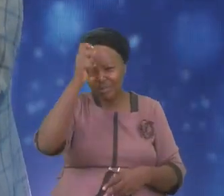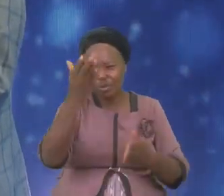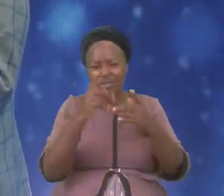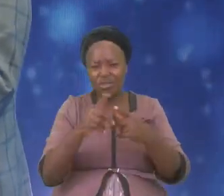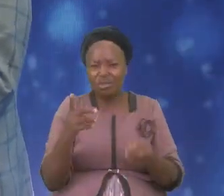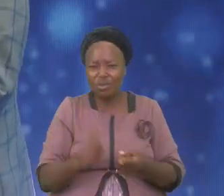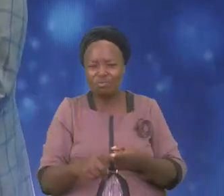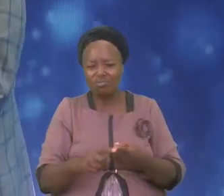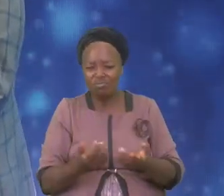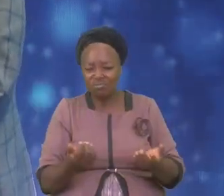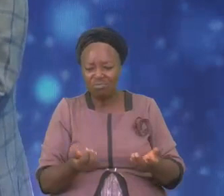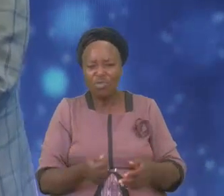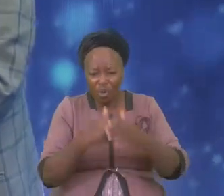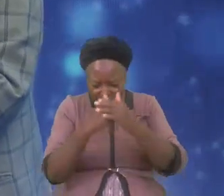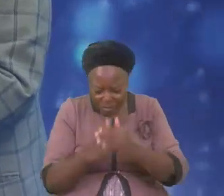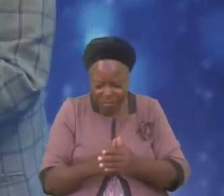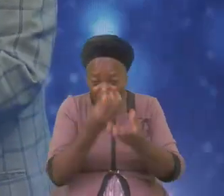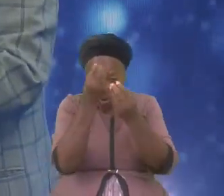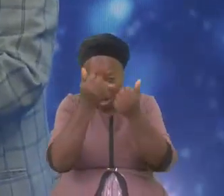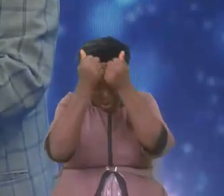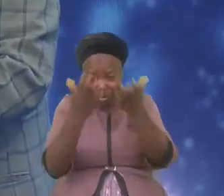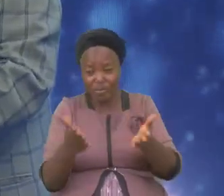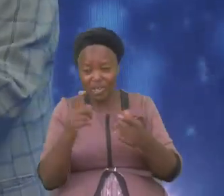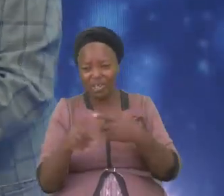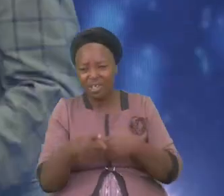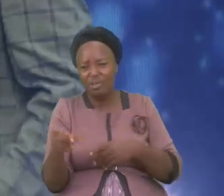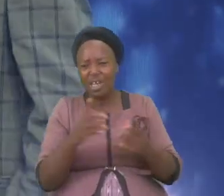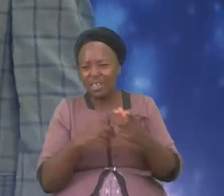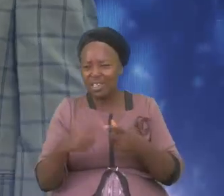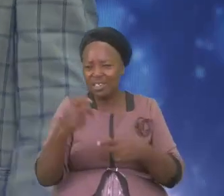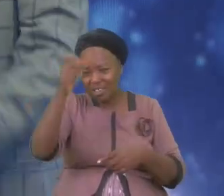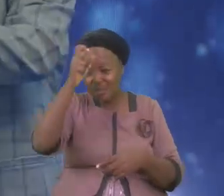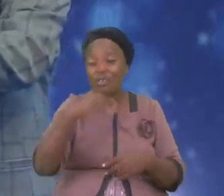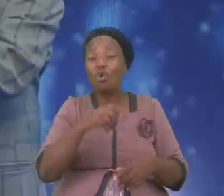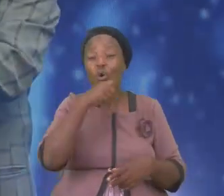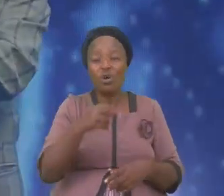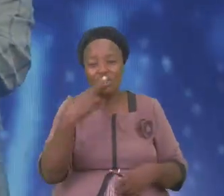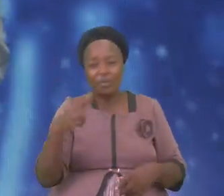The devil, the old serpent, Lucifer, wanted to make you a